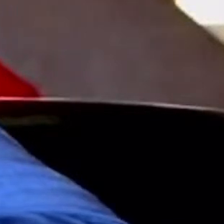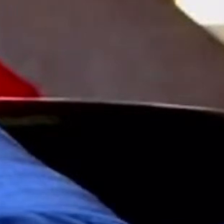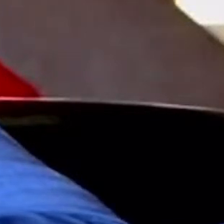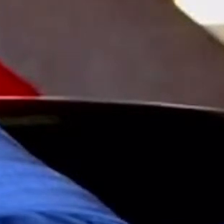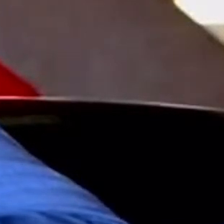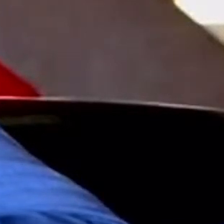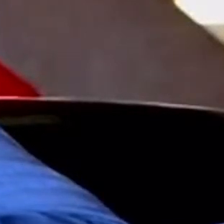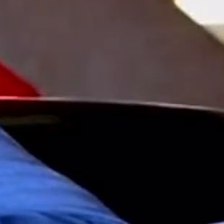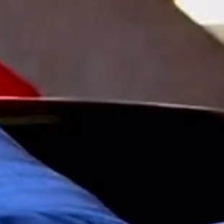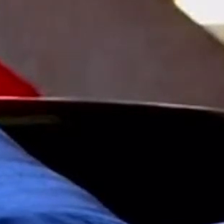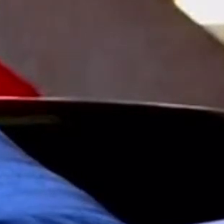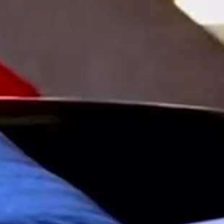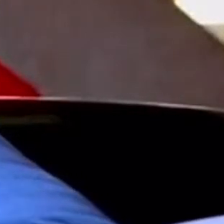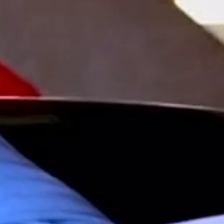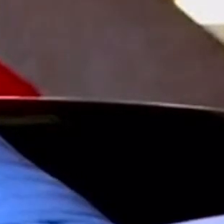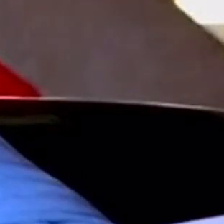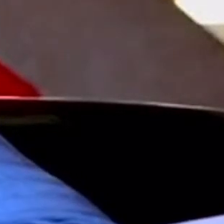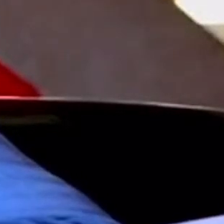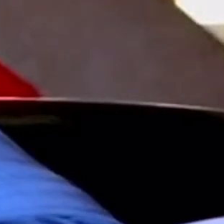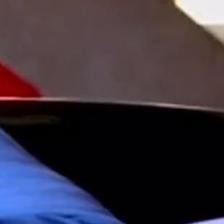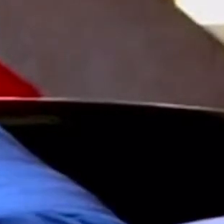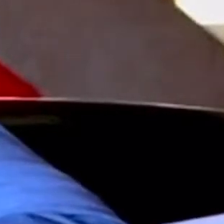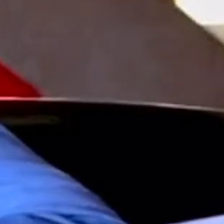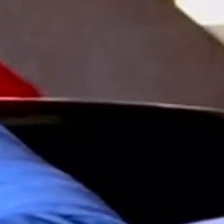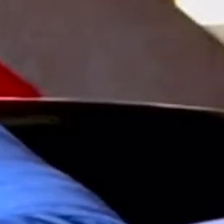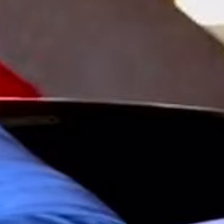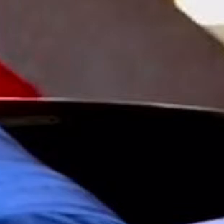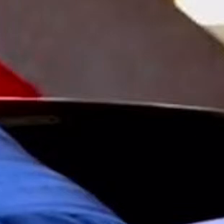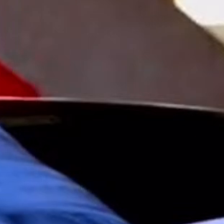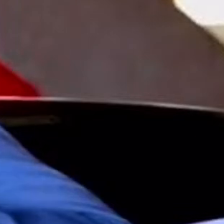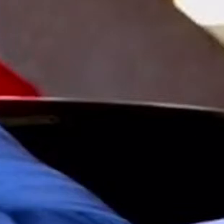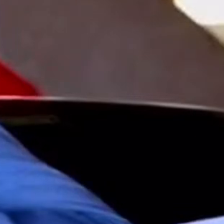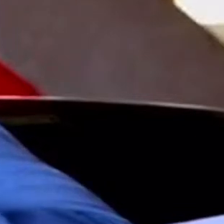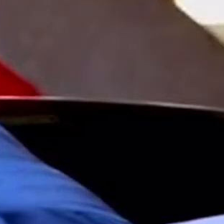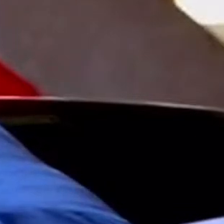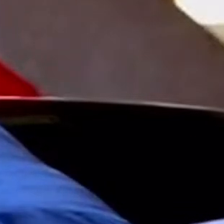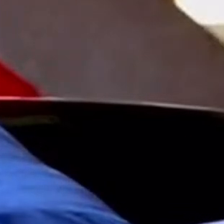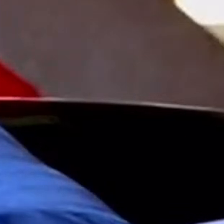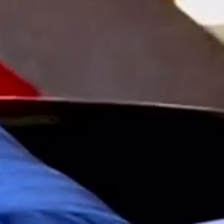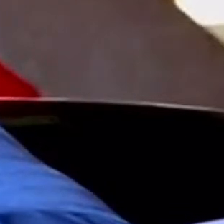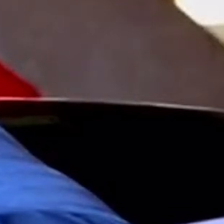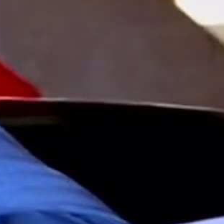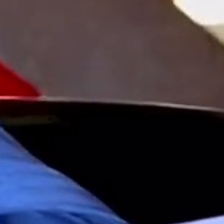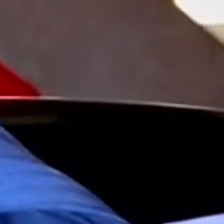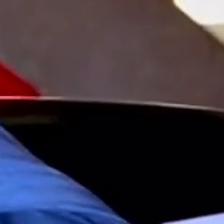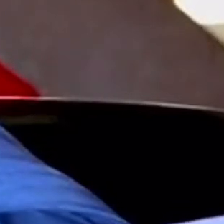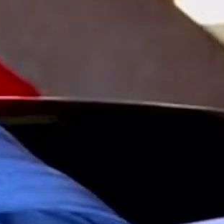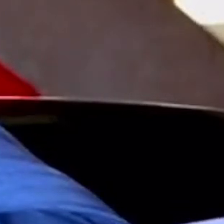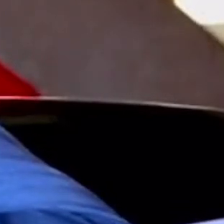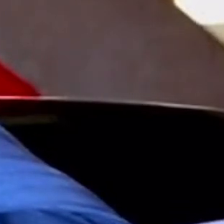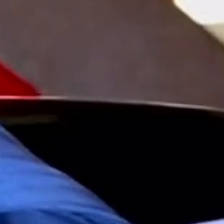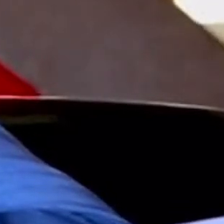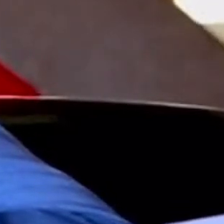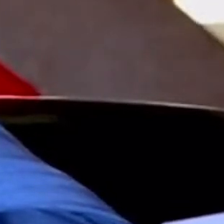of the increased CDF, which is 25.7, we are very optimistic that we are going to